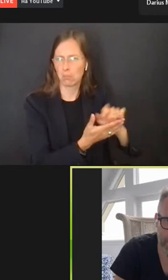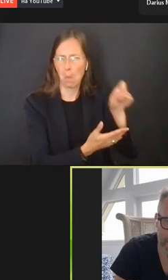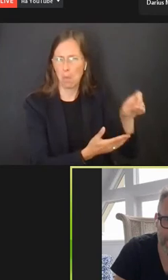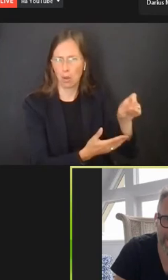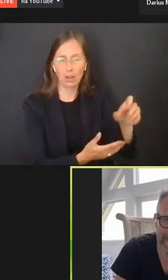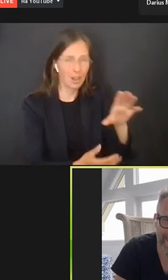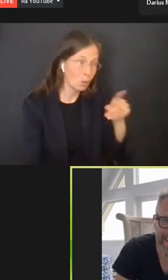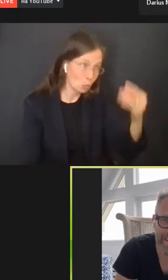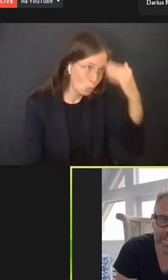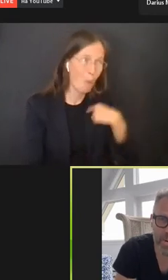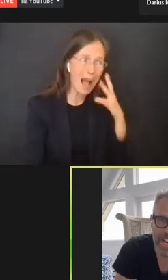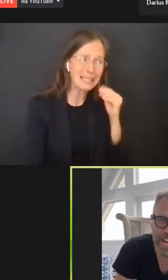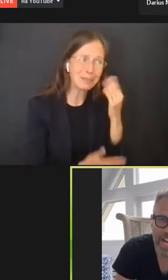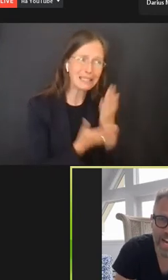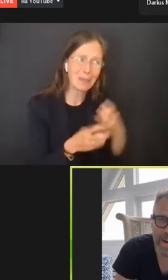dark times.